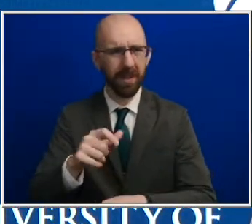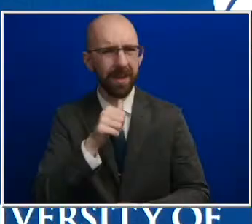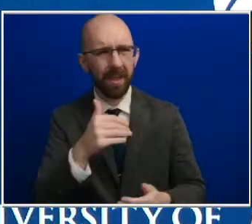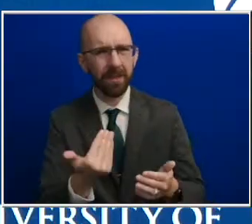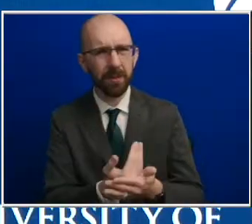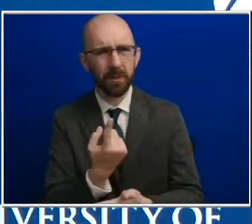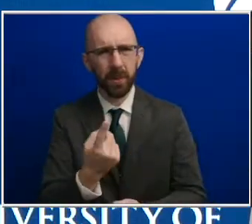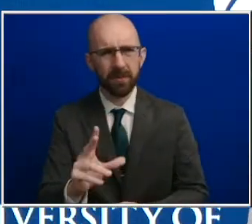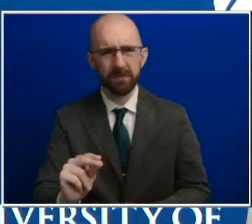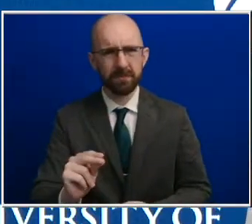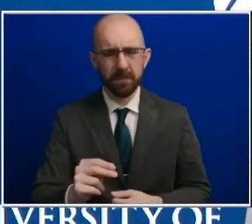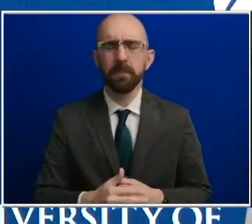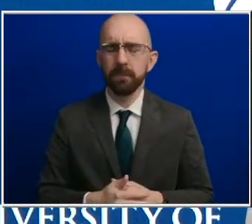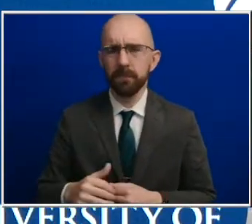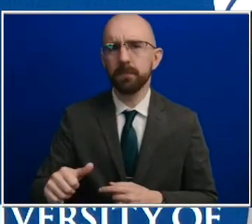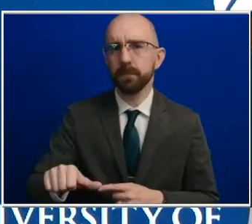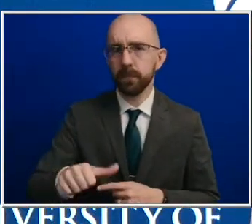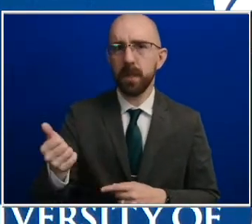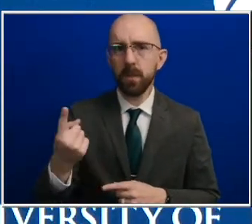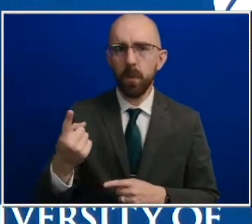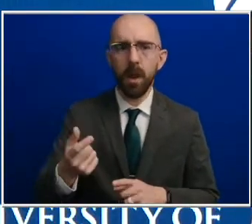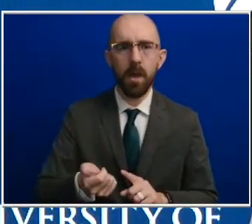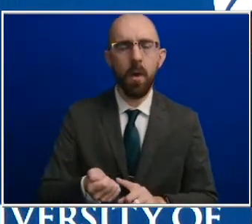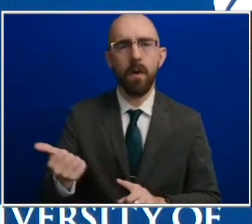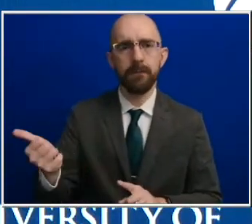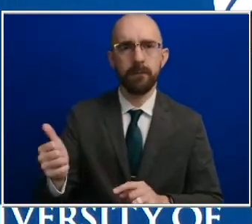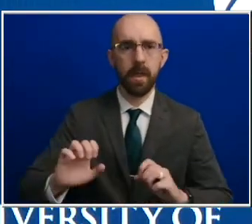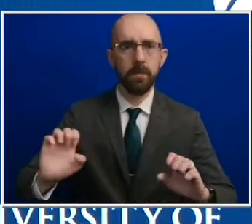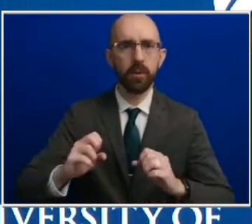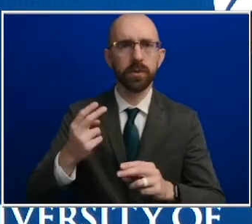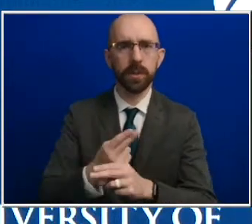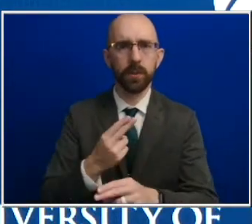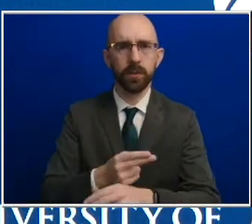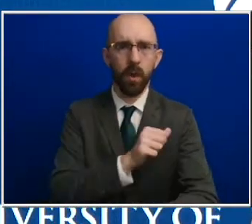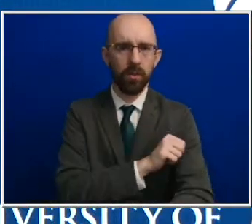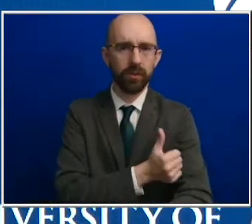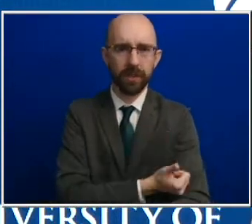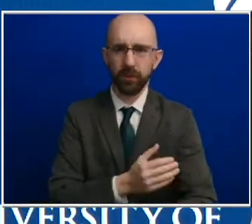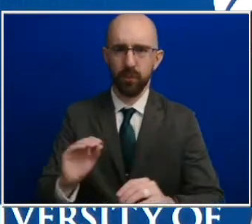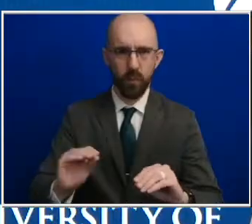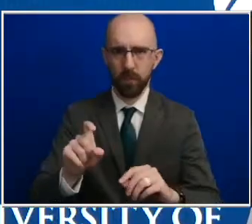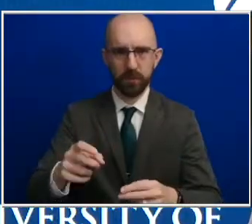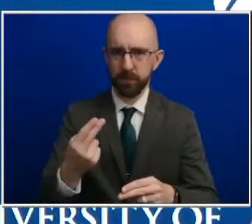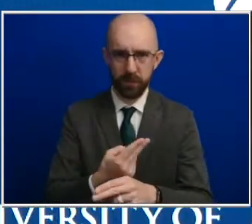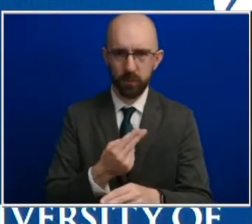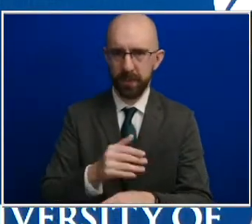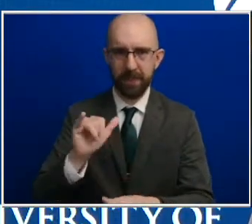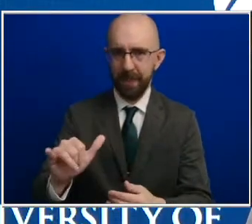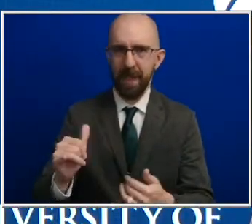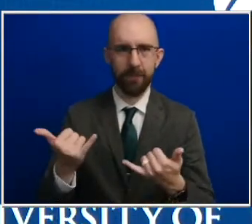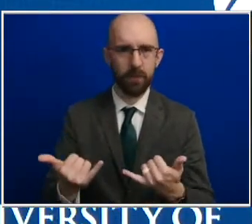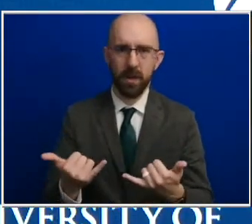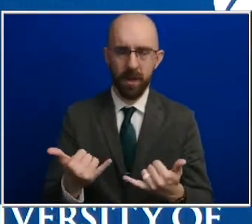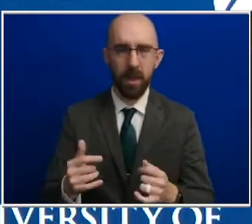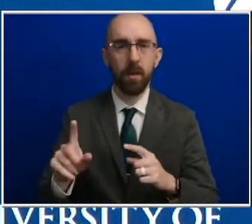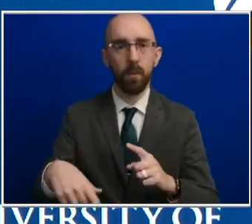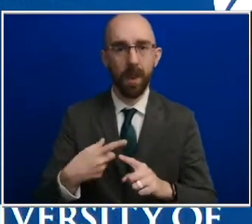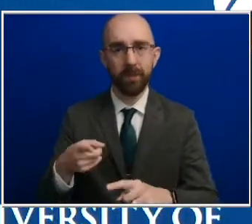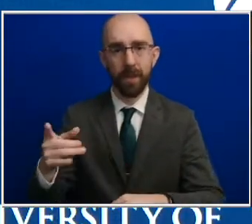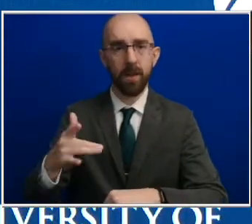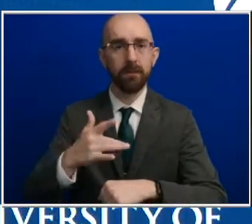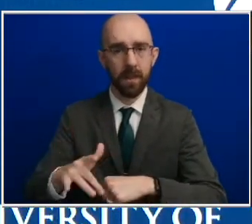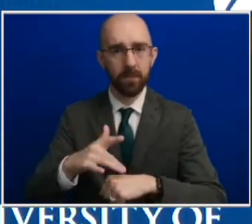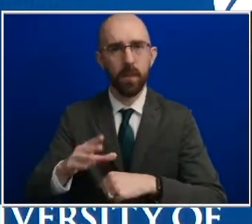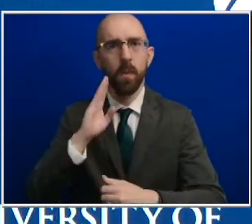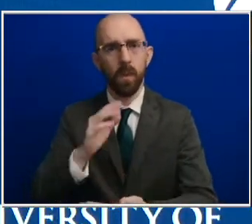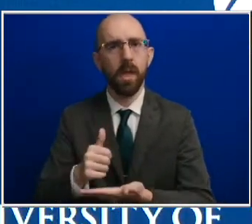one. The other one got taken off the emergency use authorization, so nobody should be using it at this point in time. But once they are available, we will help